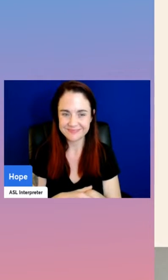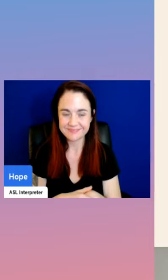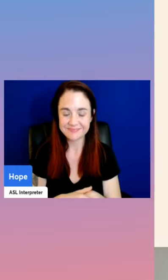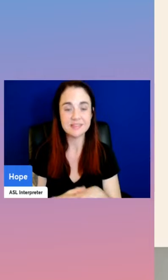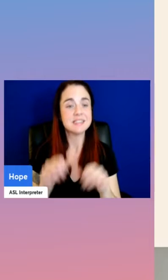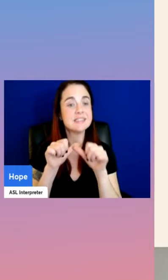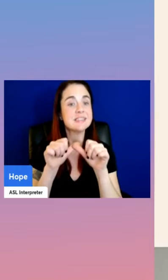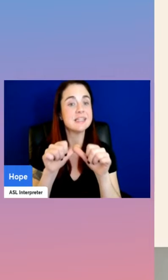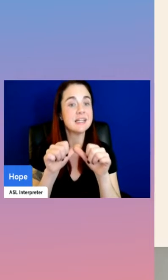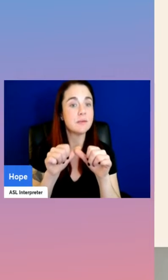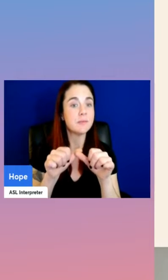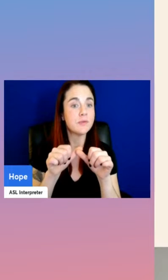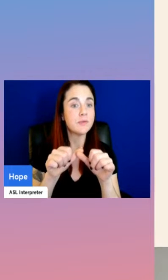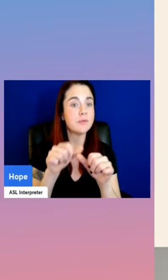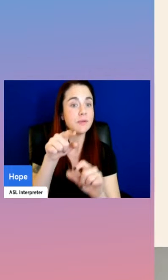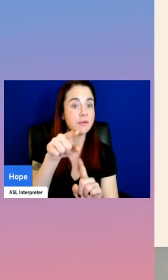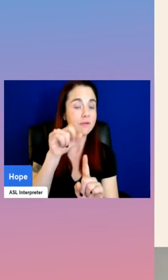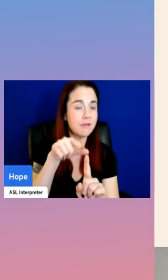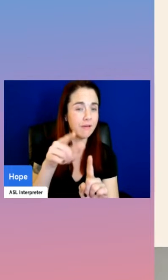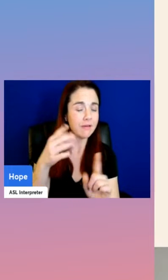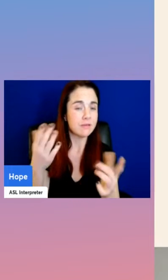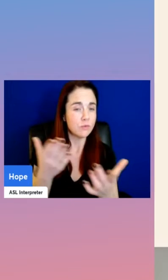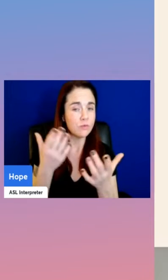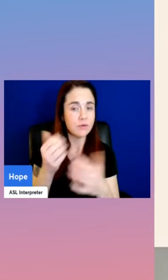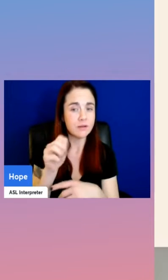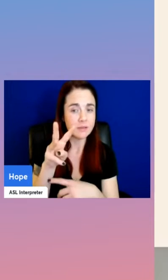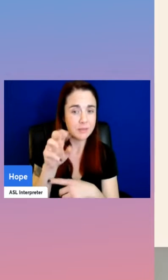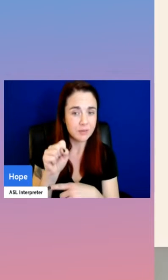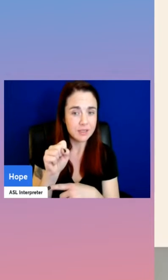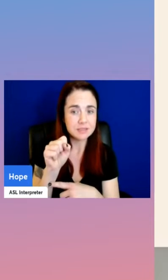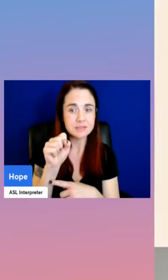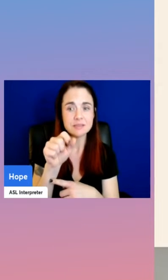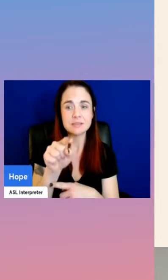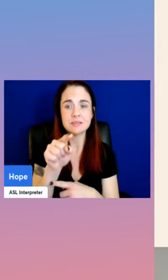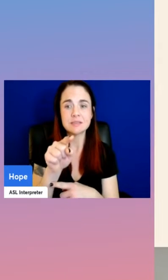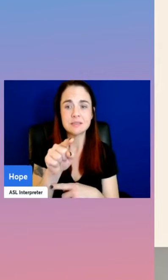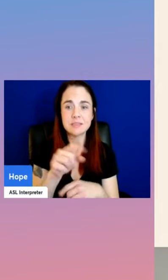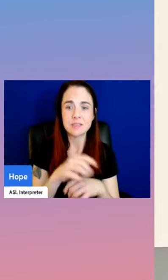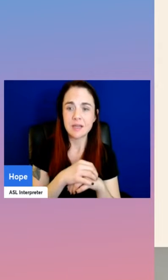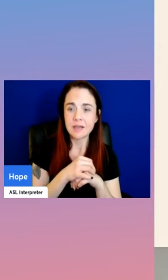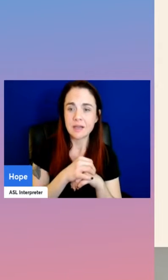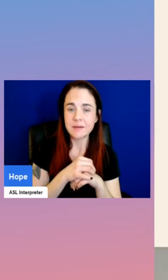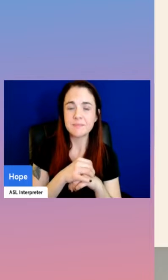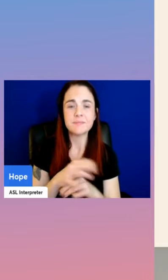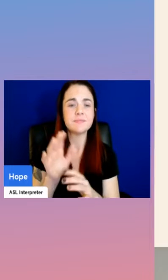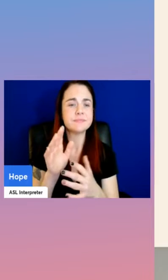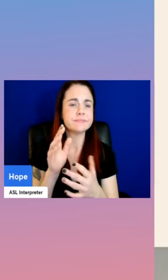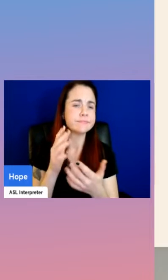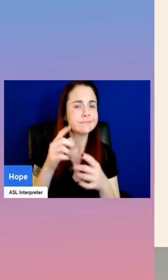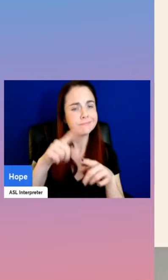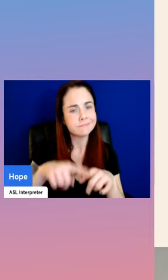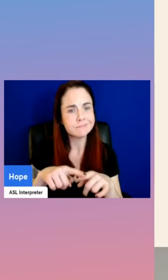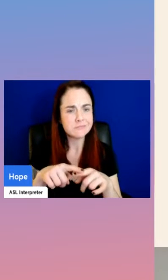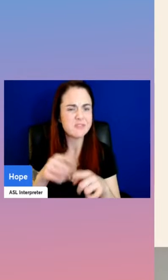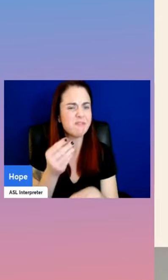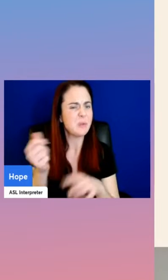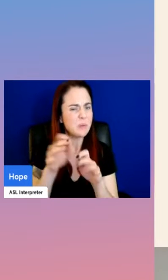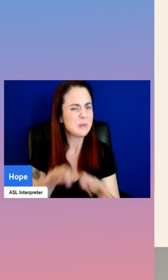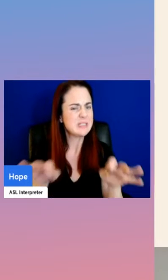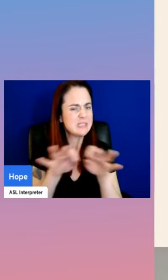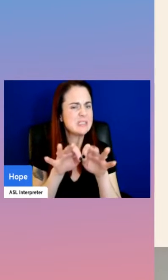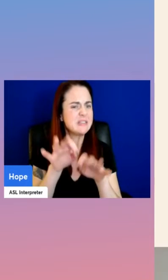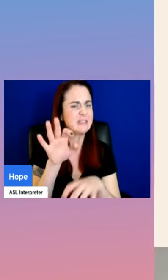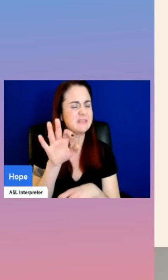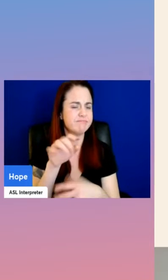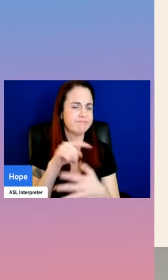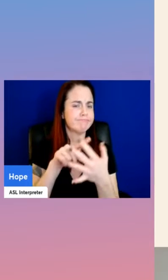Sustainability in AWS is really dependent on a number of key factors. So first